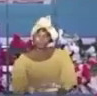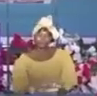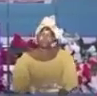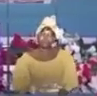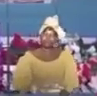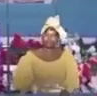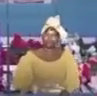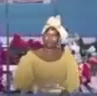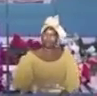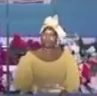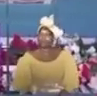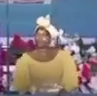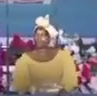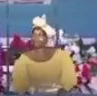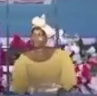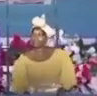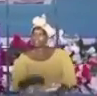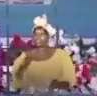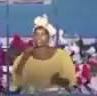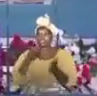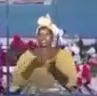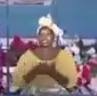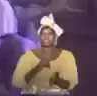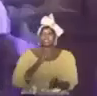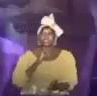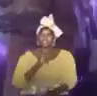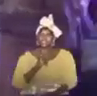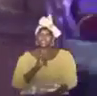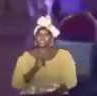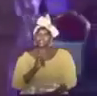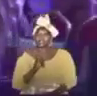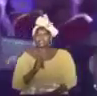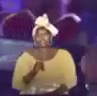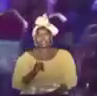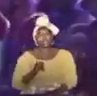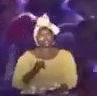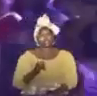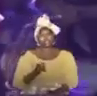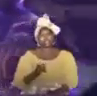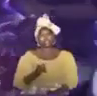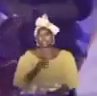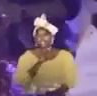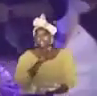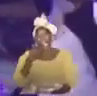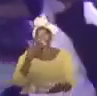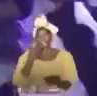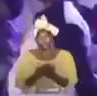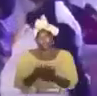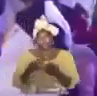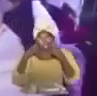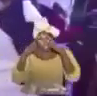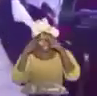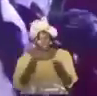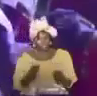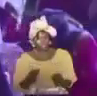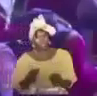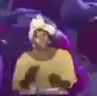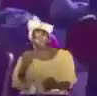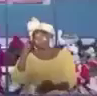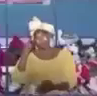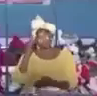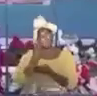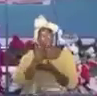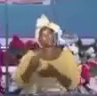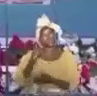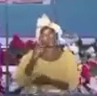up. It is the noblest decision any man can make in this side of God's kingdom. And for someone who